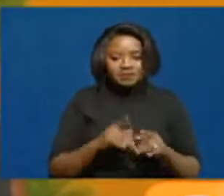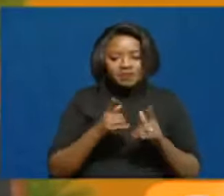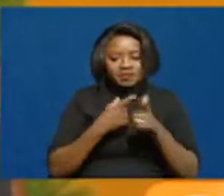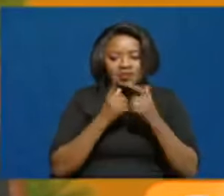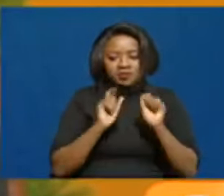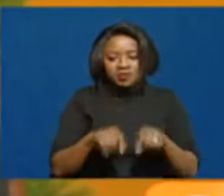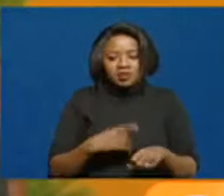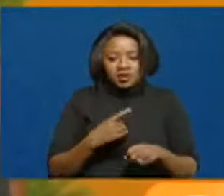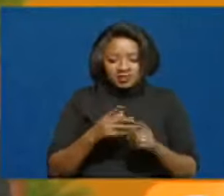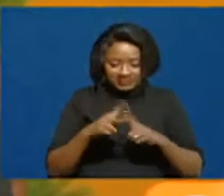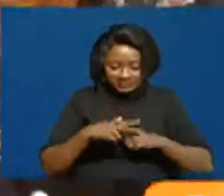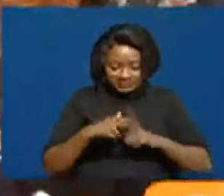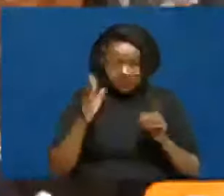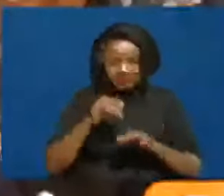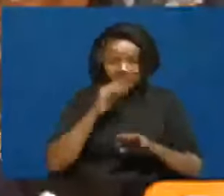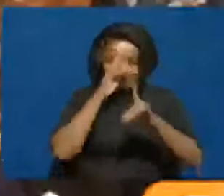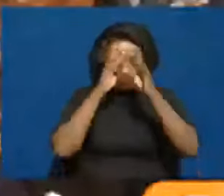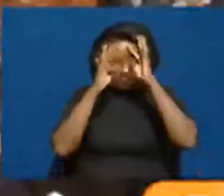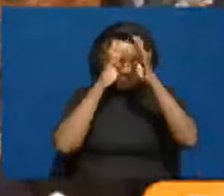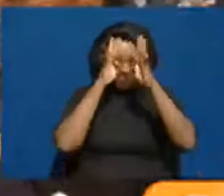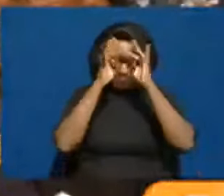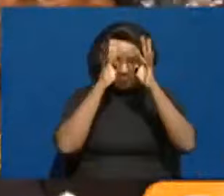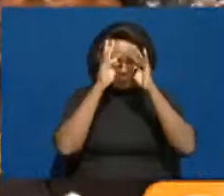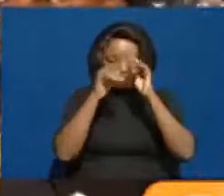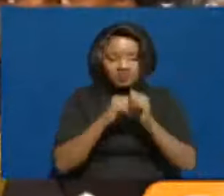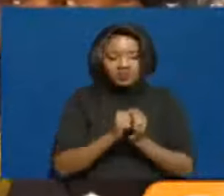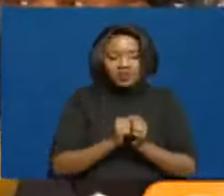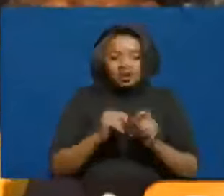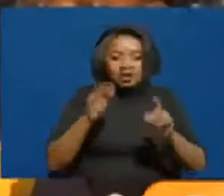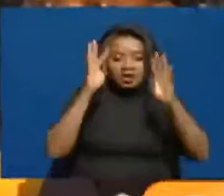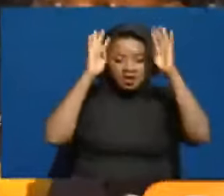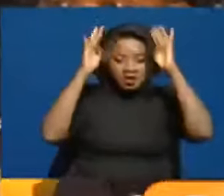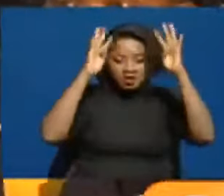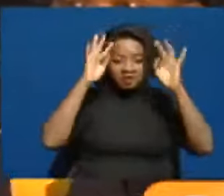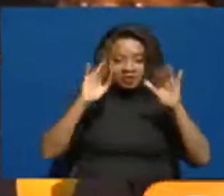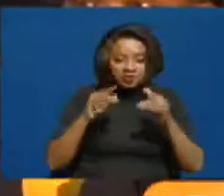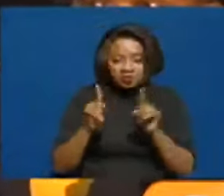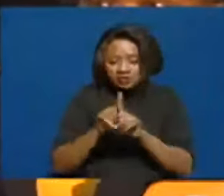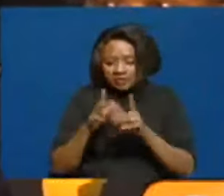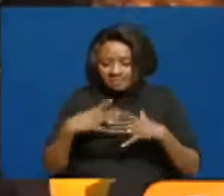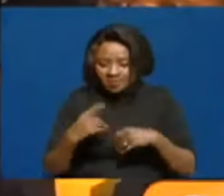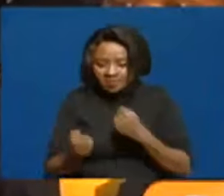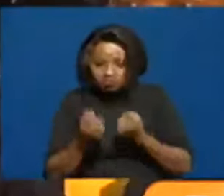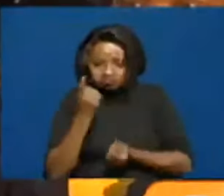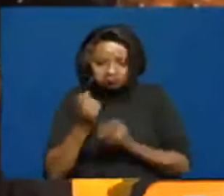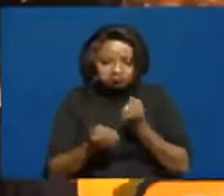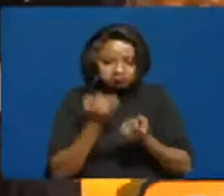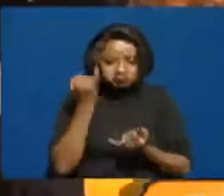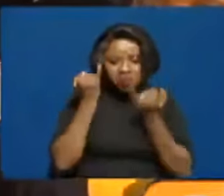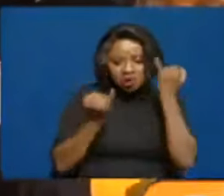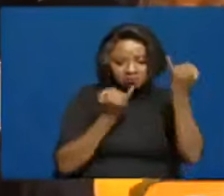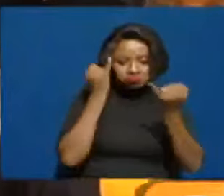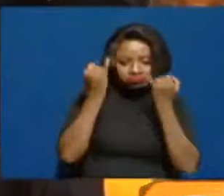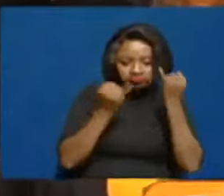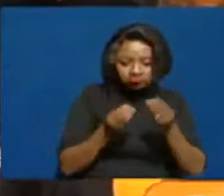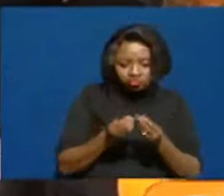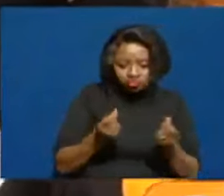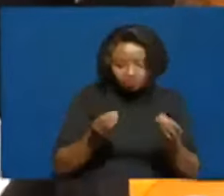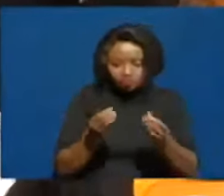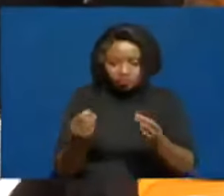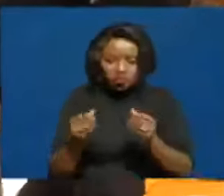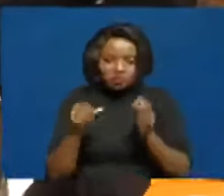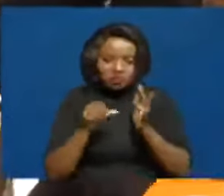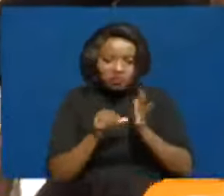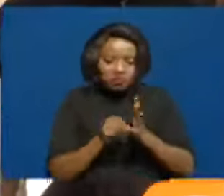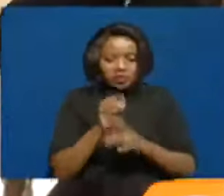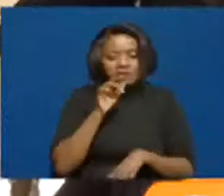innovation and entrepreneurship. And we do that by supporting enterprises, climate innovators, that are coming up with solutions that